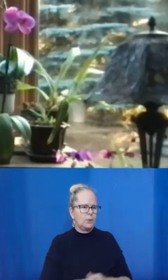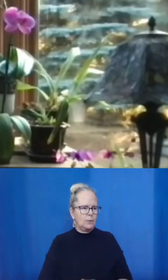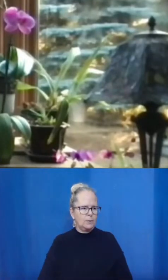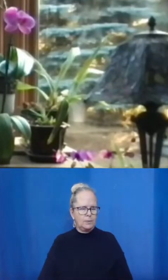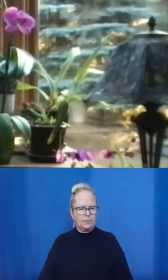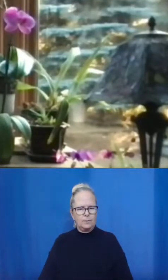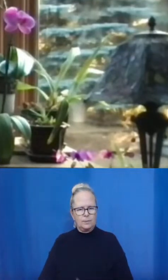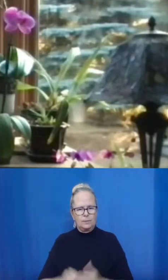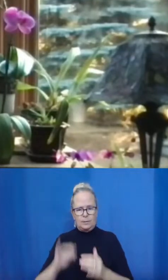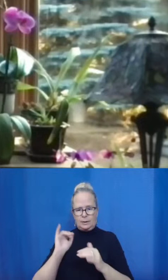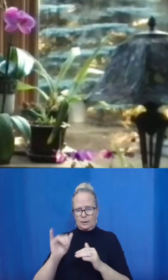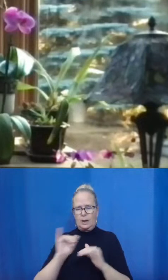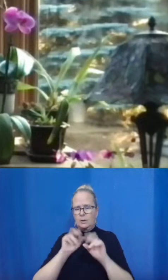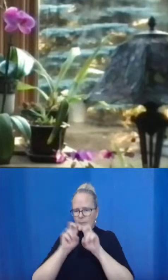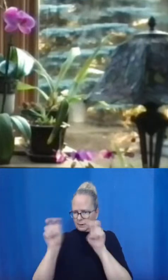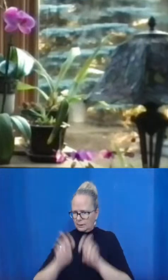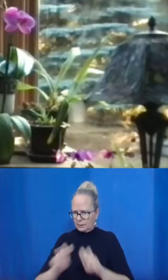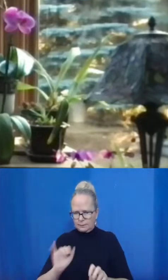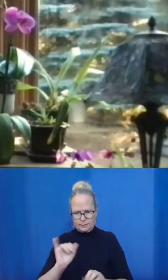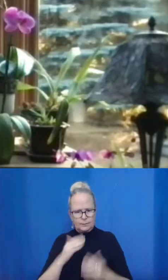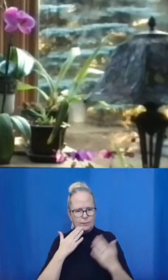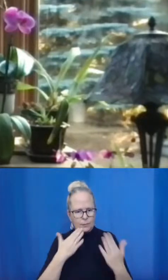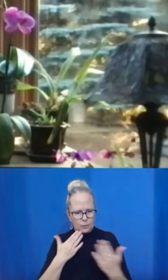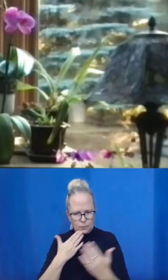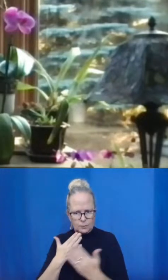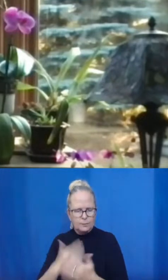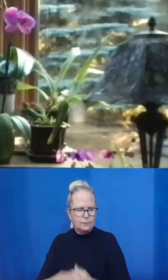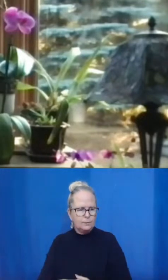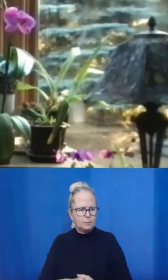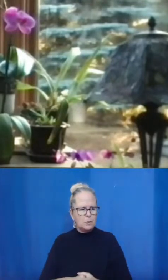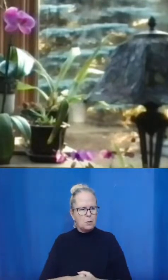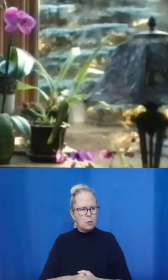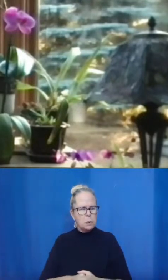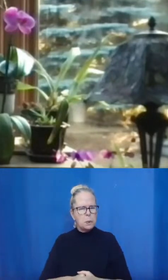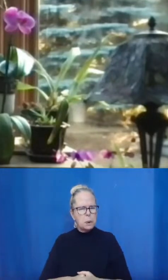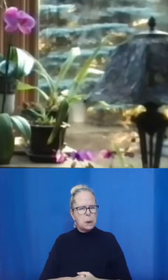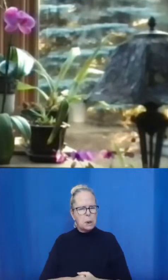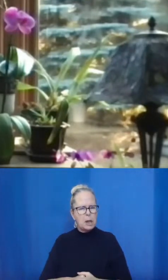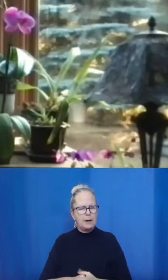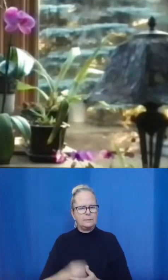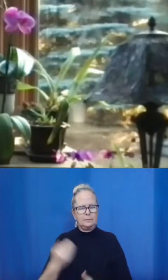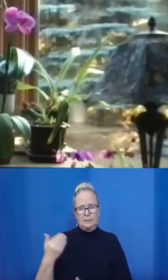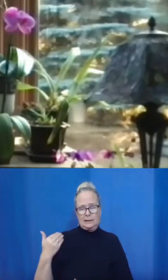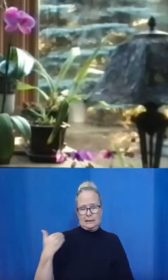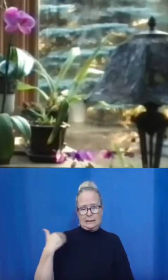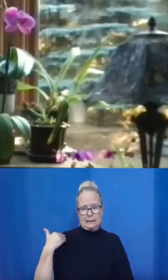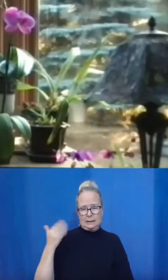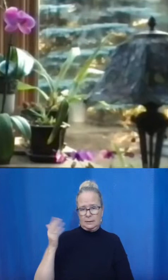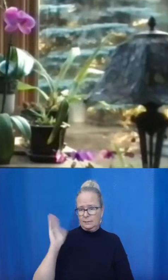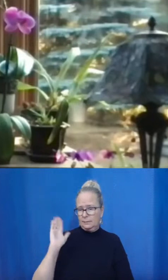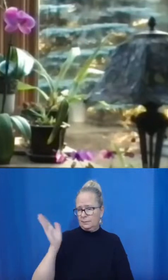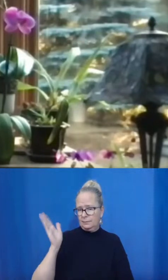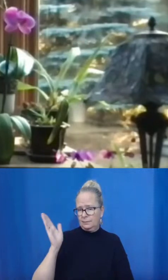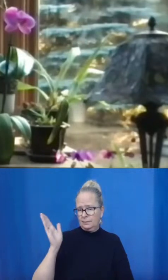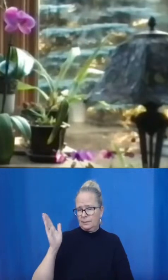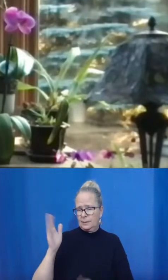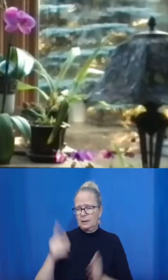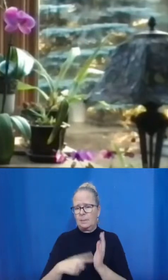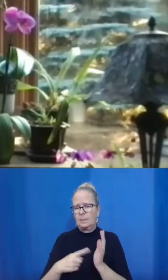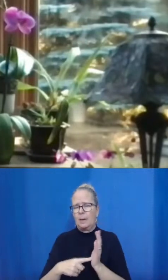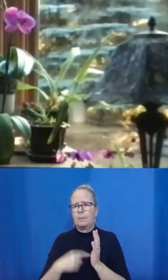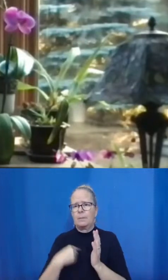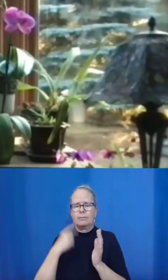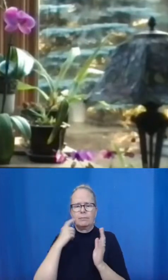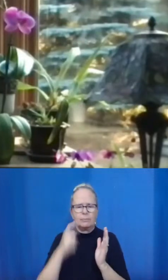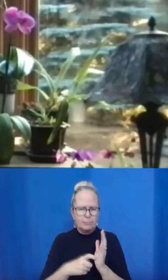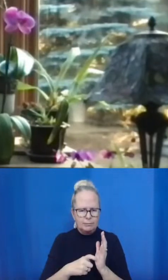of us that are seeing the impact of this pandemic on the most vulnerable in our communities, I think it's really important that